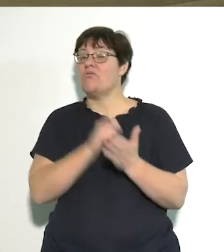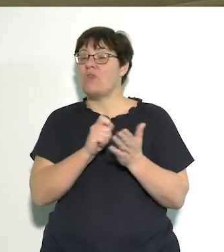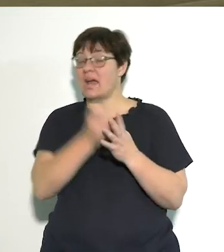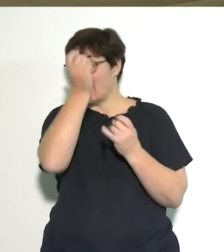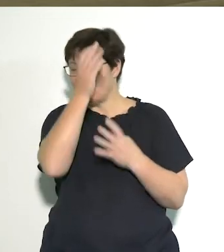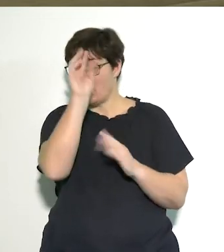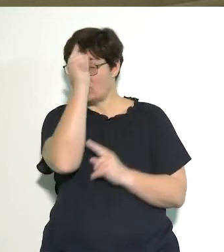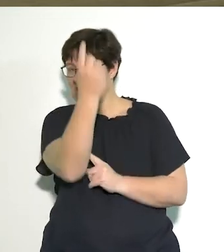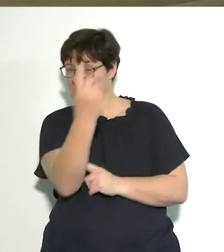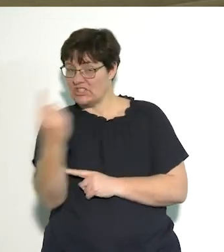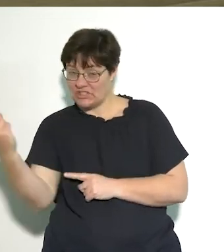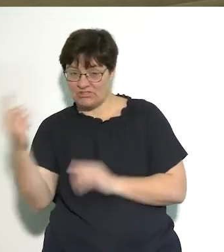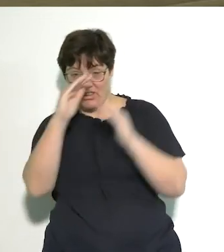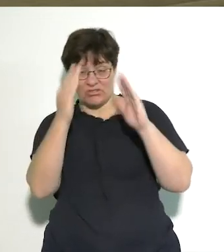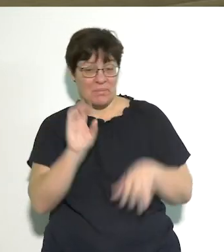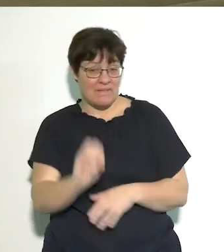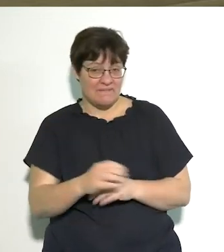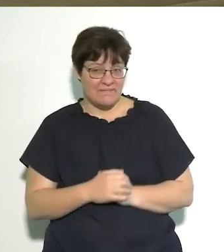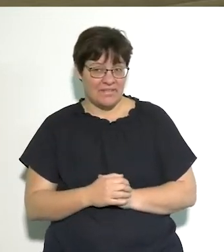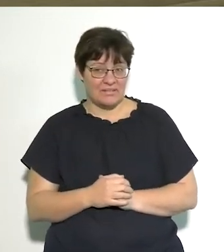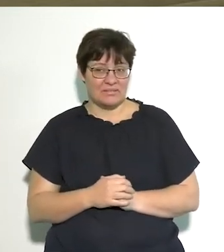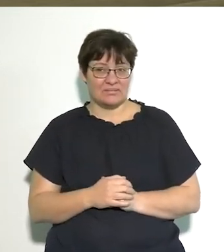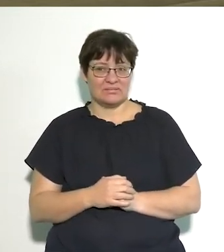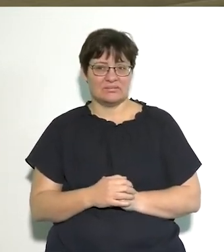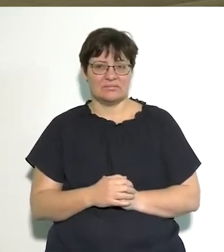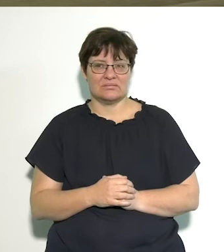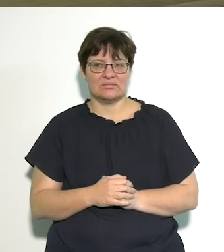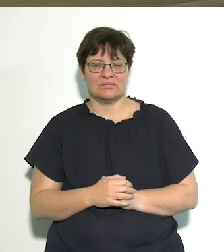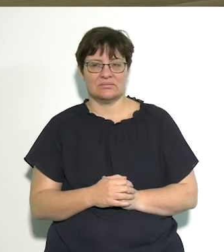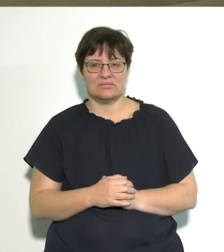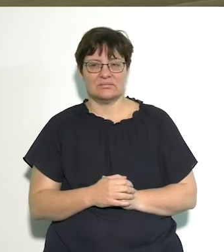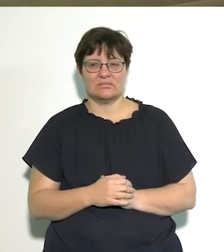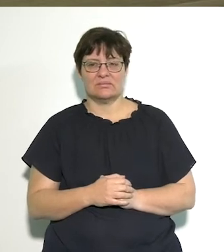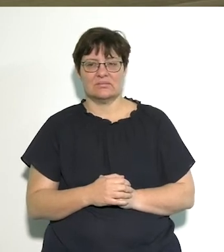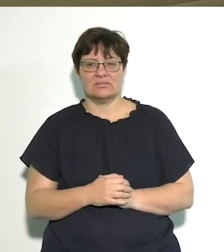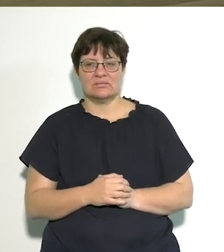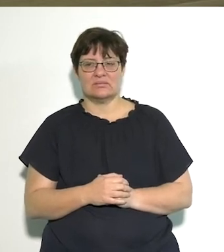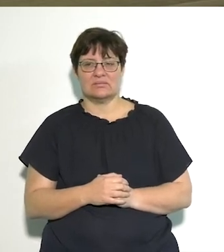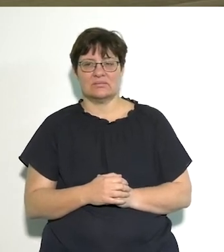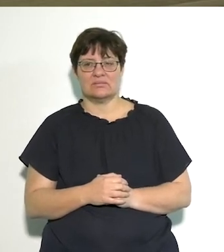write down the details of each shape. There we go. This one's got a pop-up.